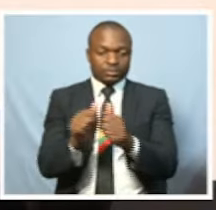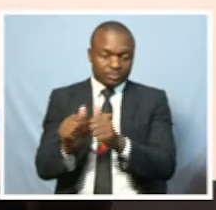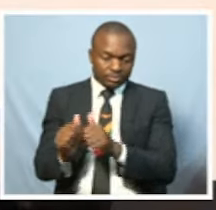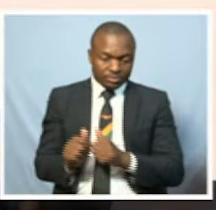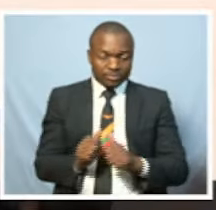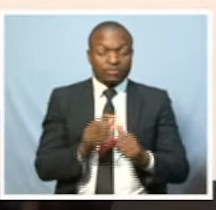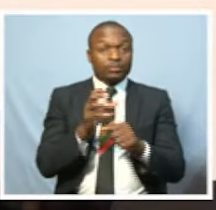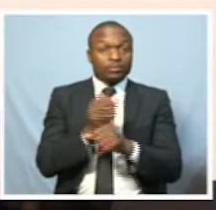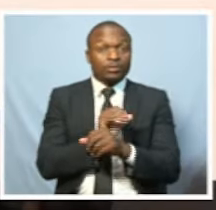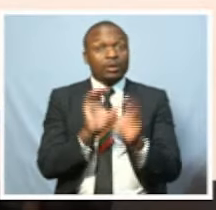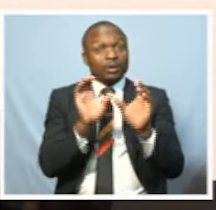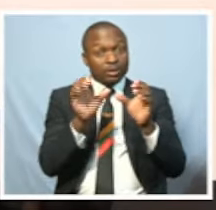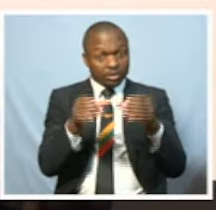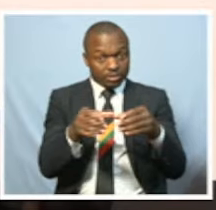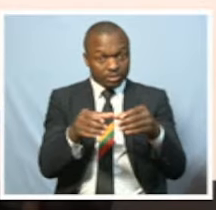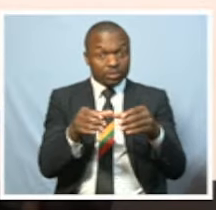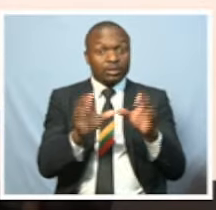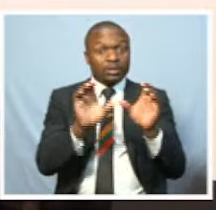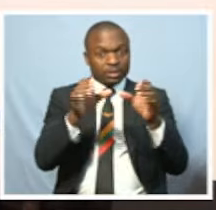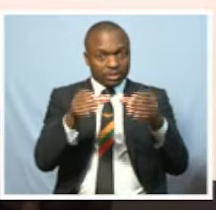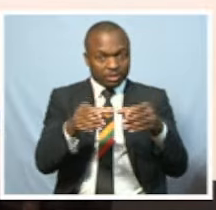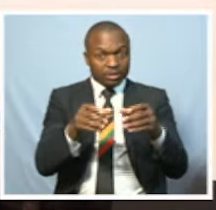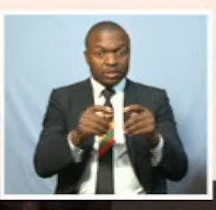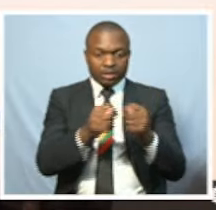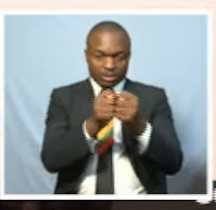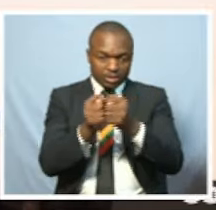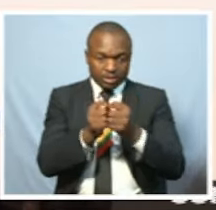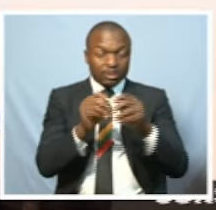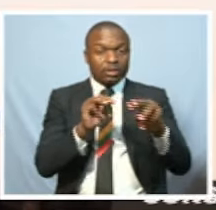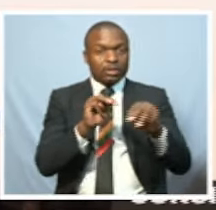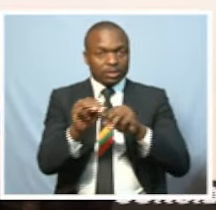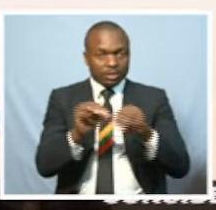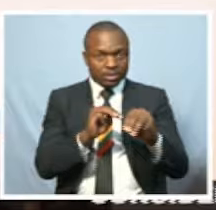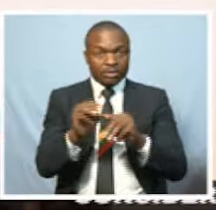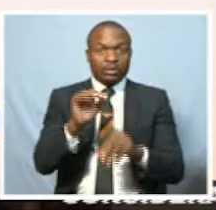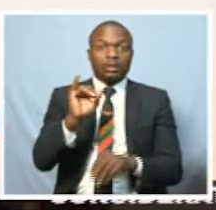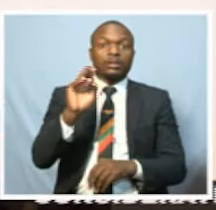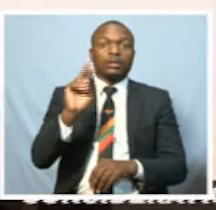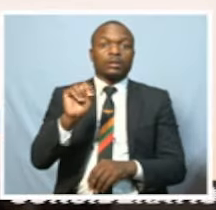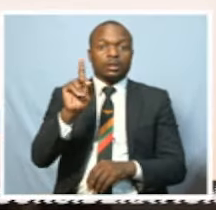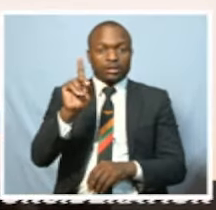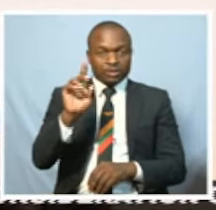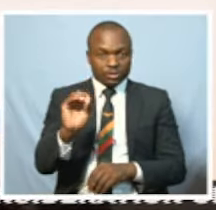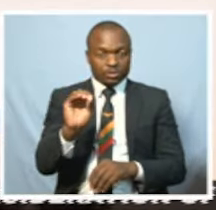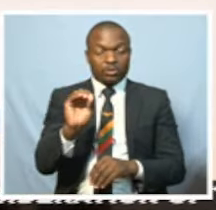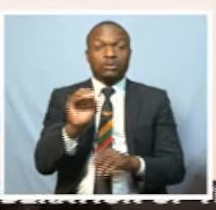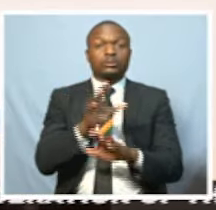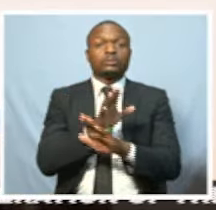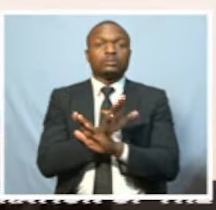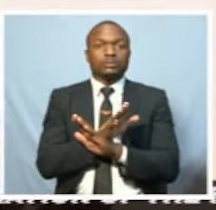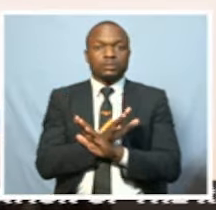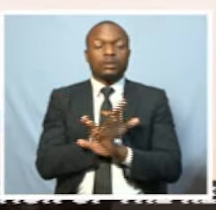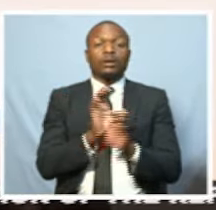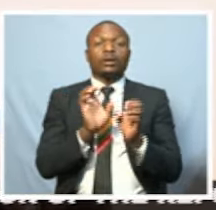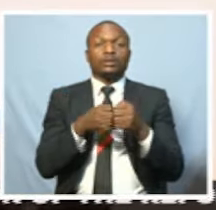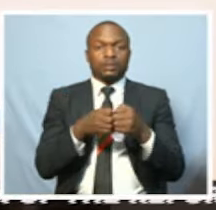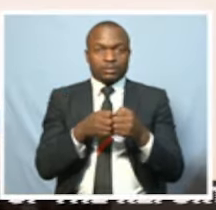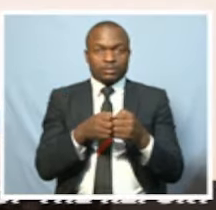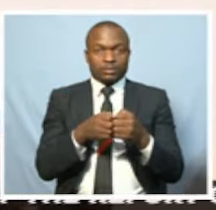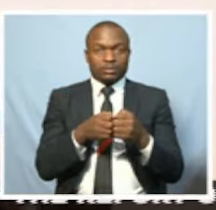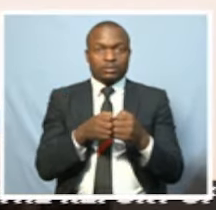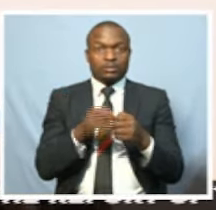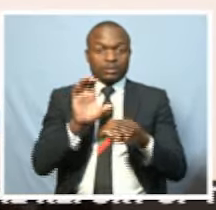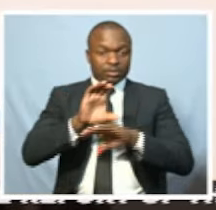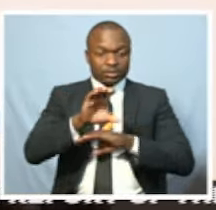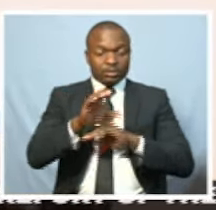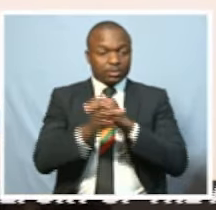taken. The Council, together with management of Indobank Zambia Chipata branch, conducted an engagement meeting with